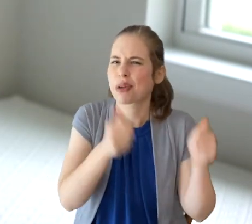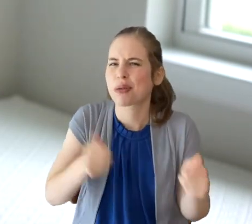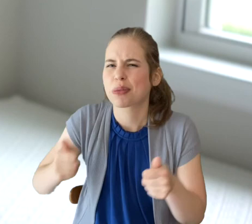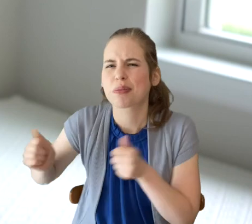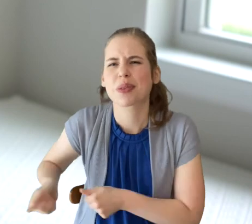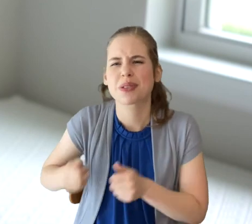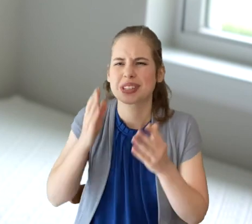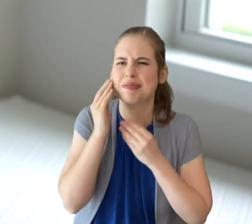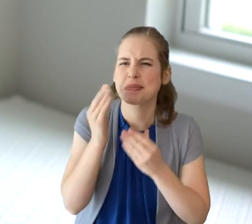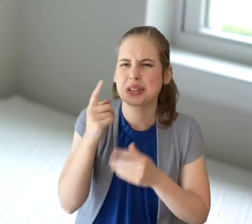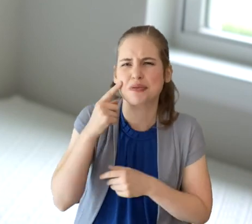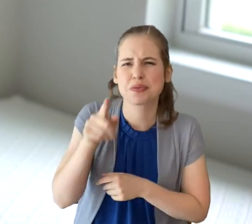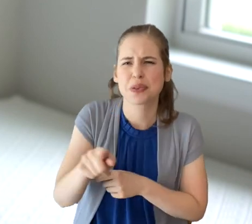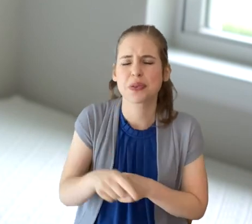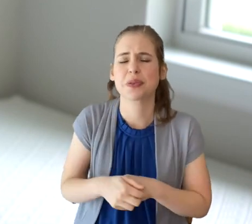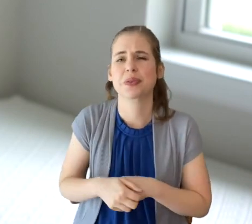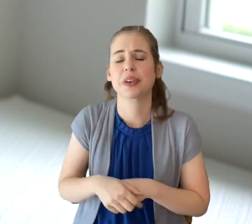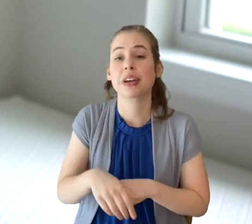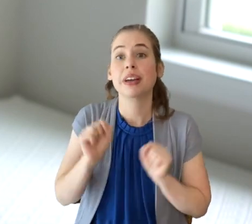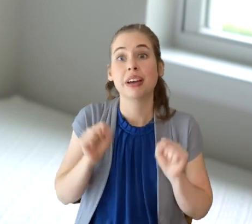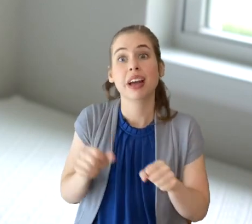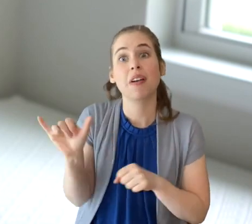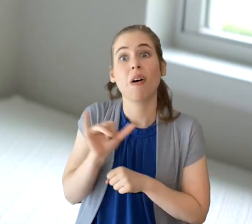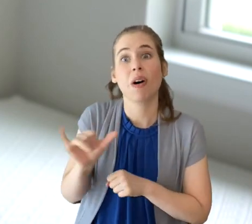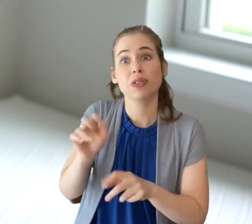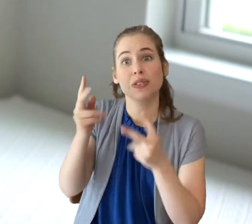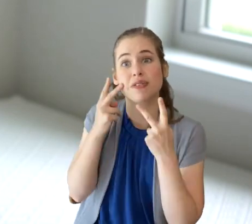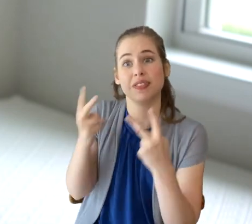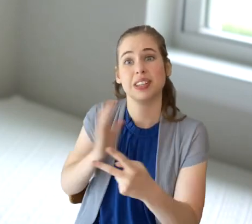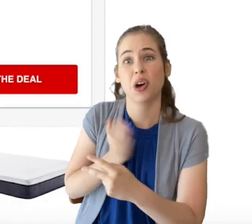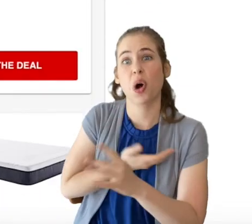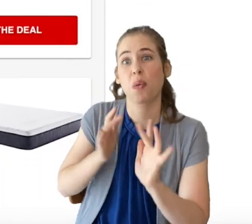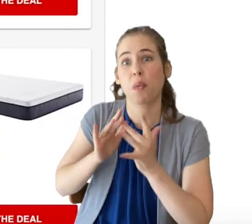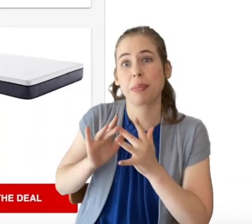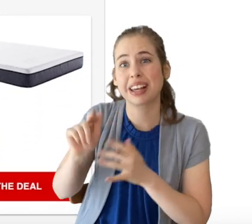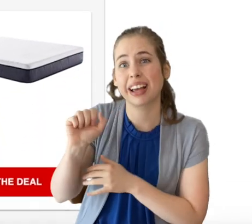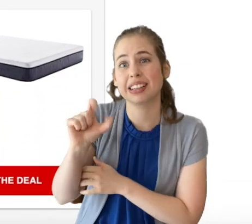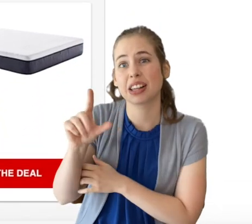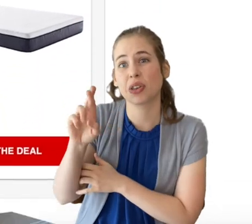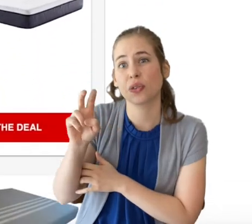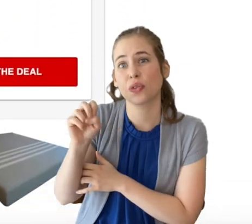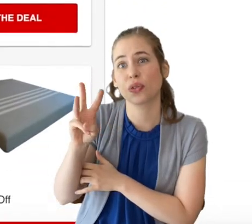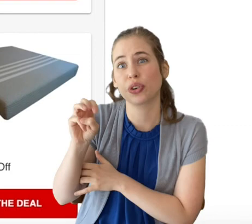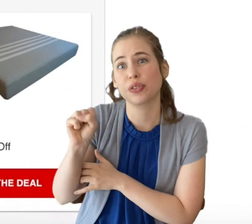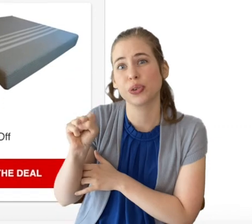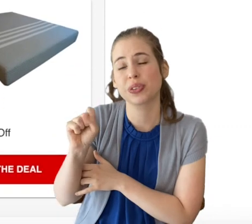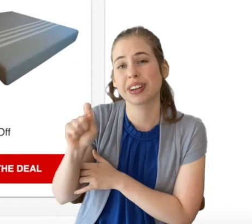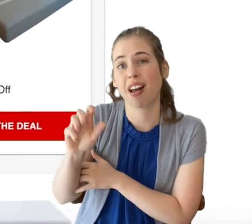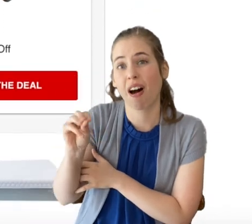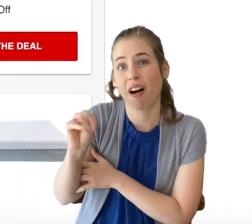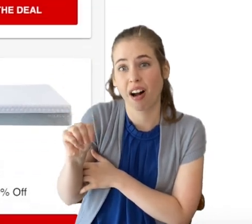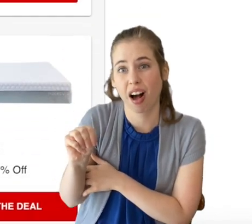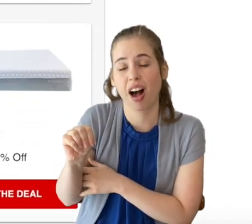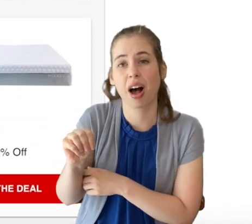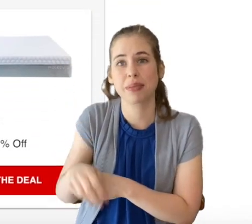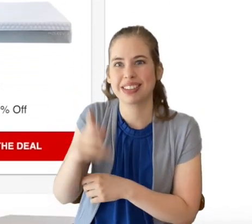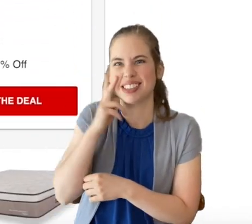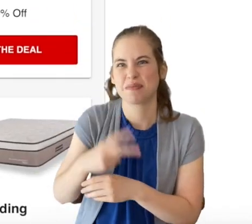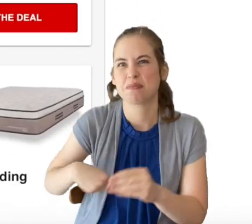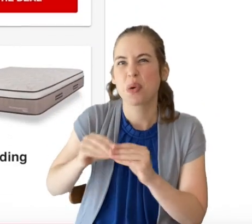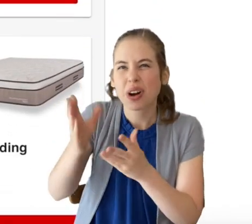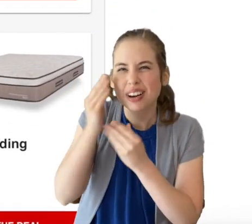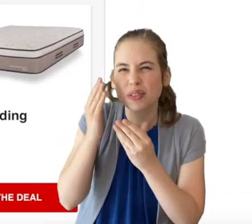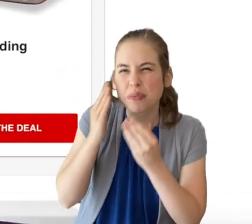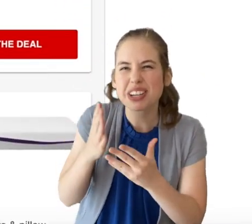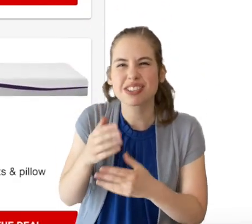we'll have this video in full written form and sometimes more information. And of course, we have our latest deals and coupons there. You really don't want to miss